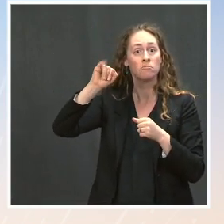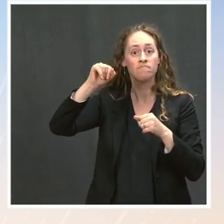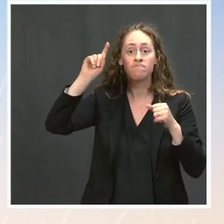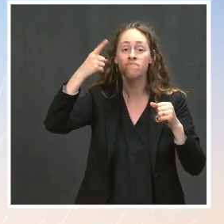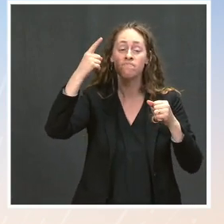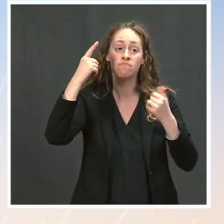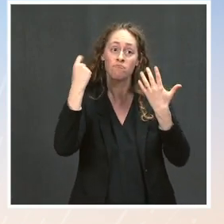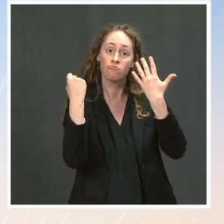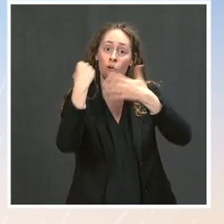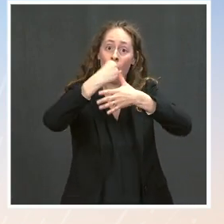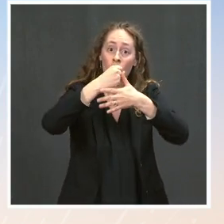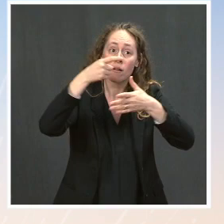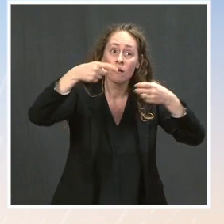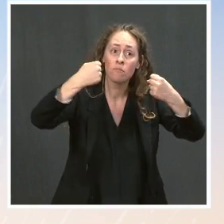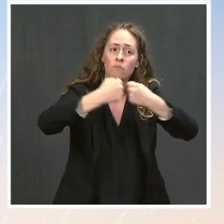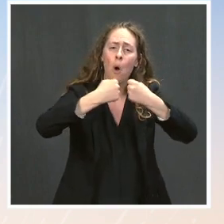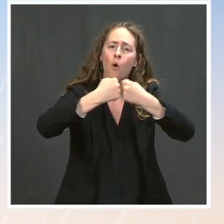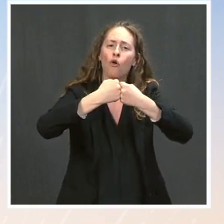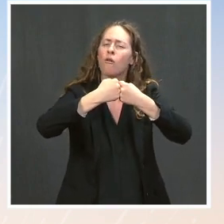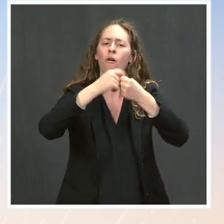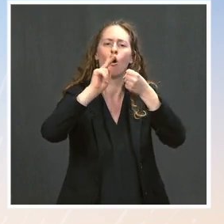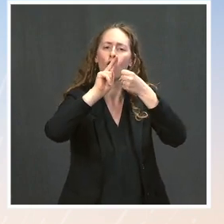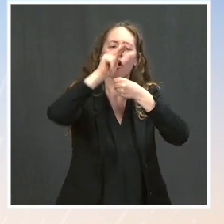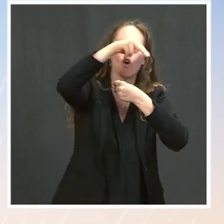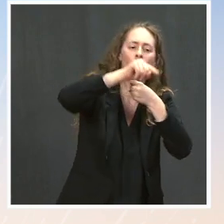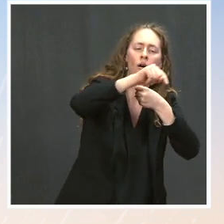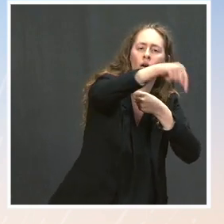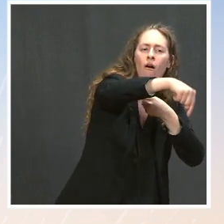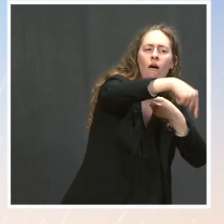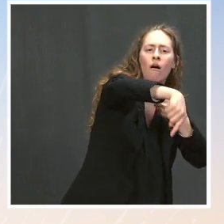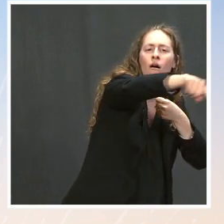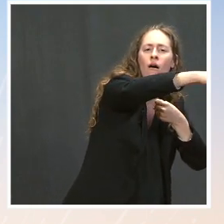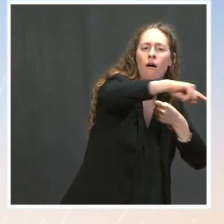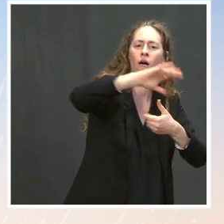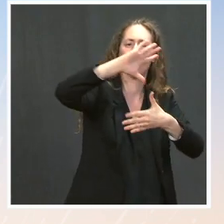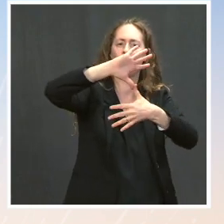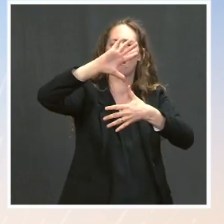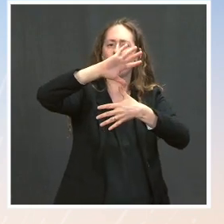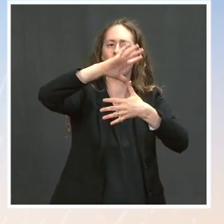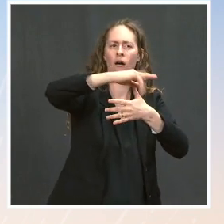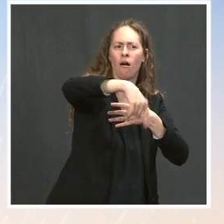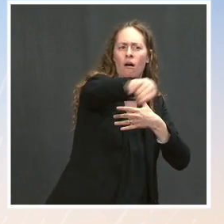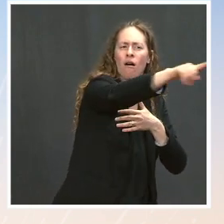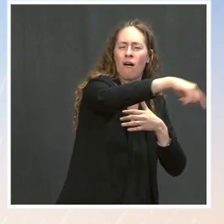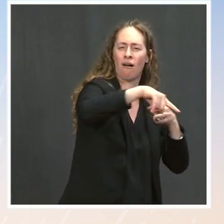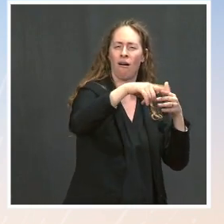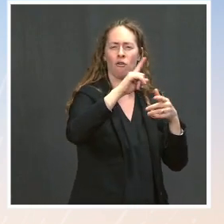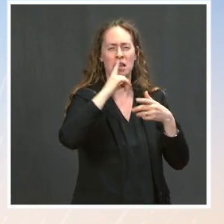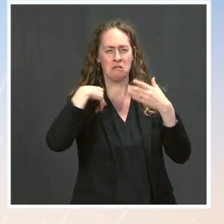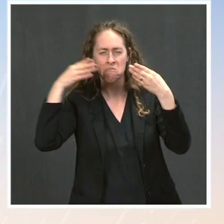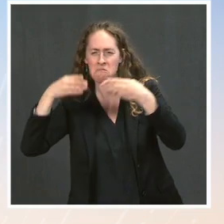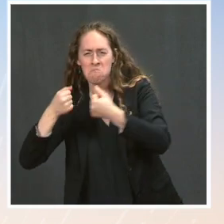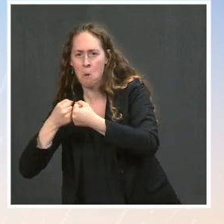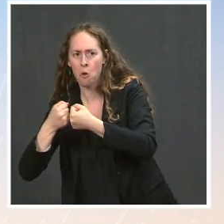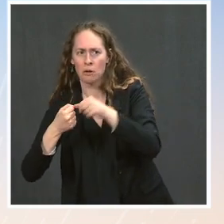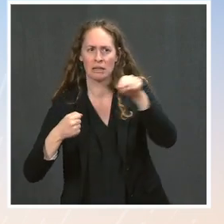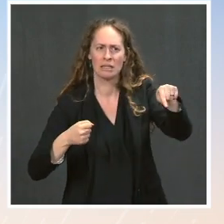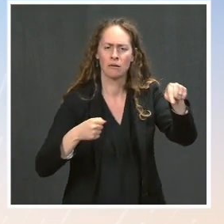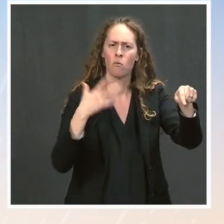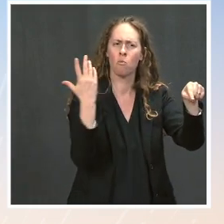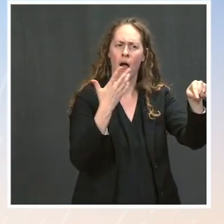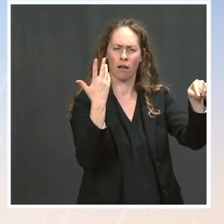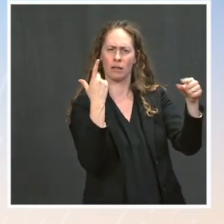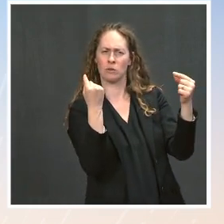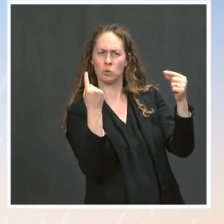the root causes in the Northern Triangle. And that's why the majority of her time has been spent on working with, on a diplomatic